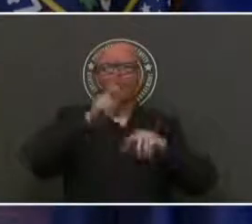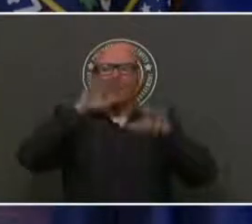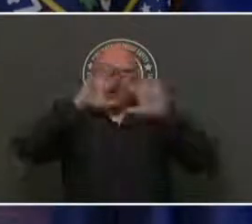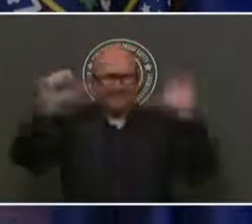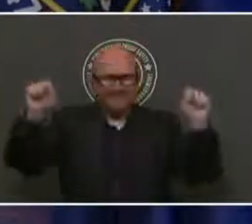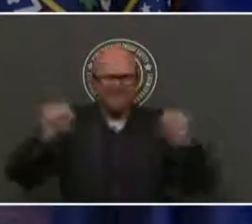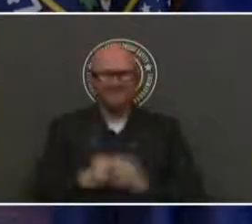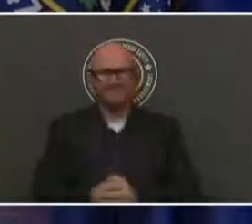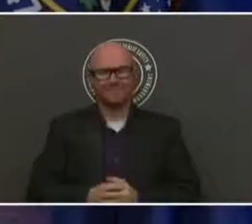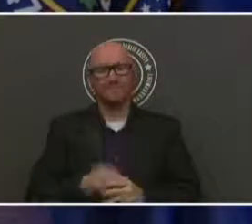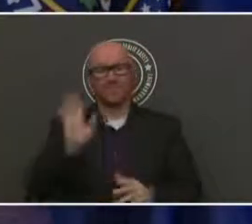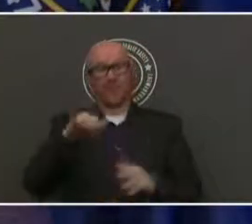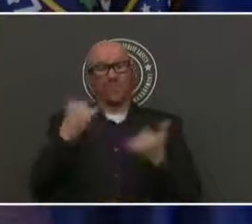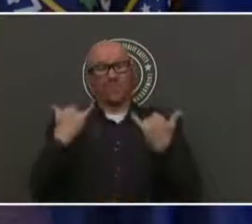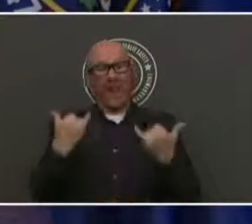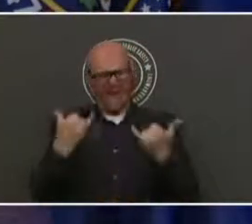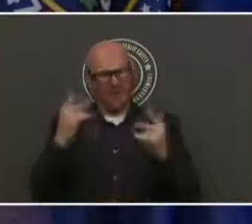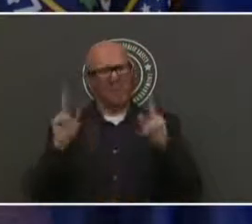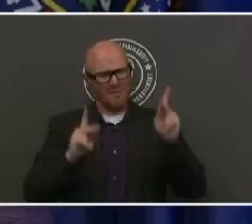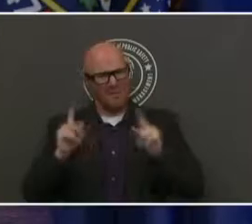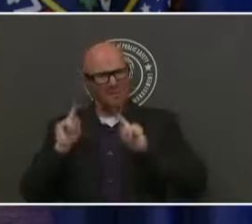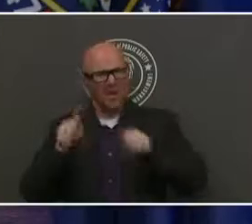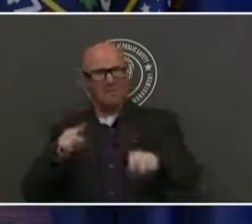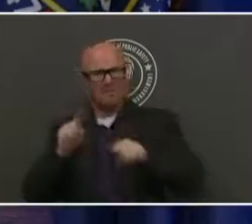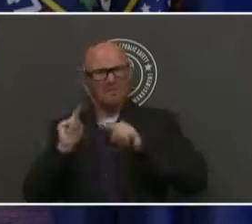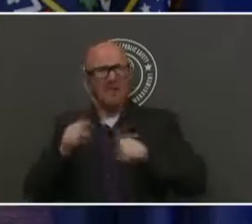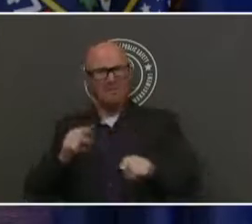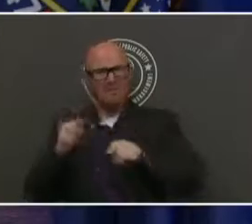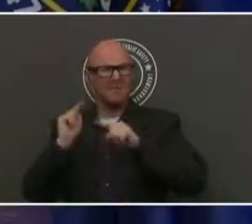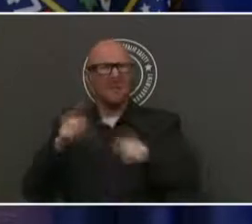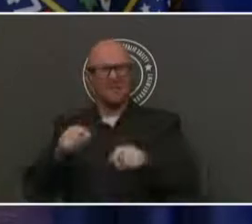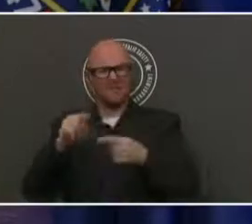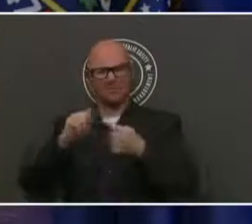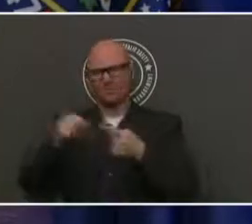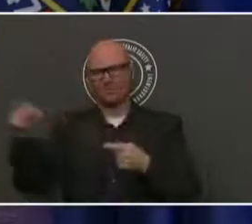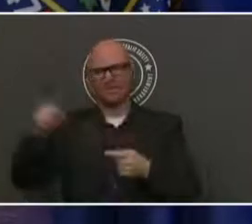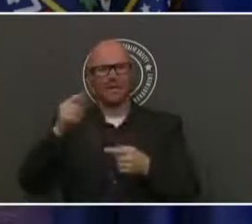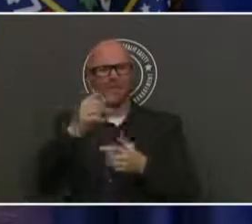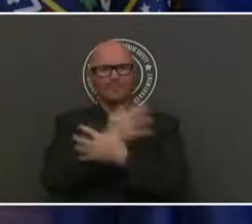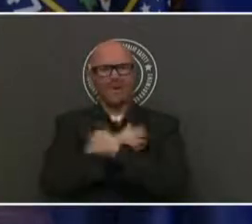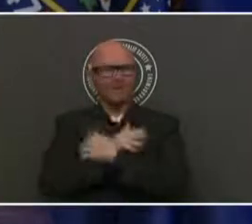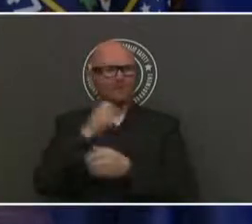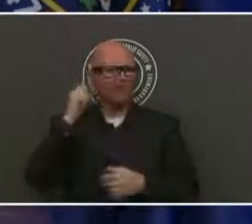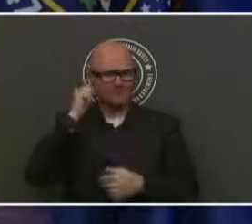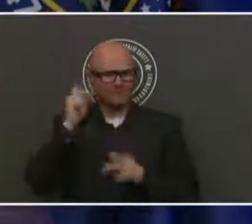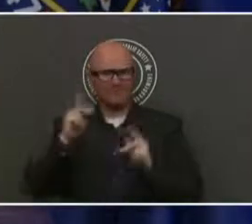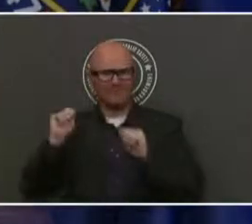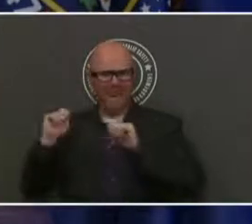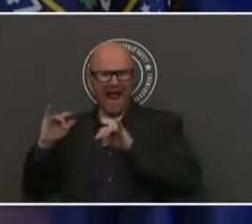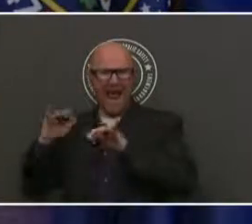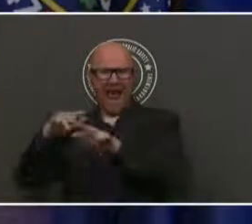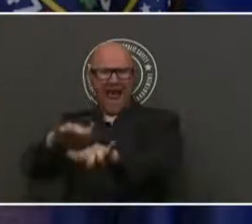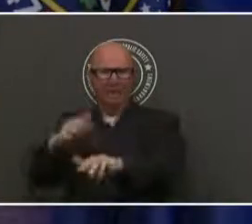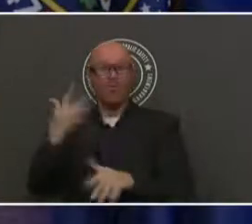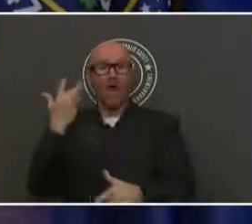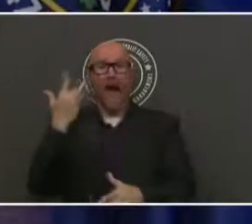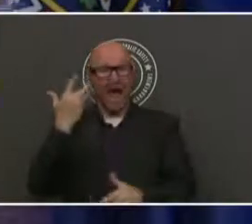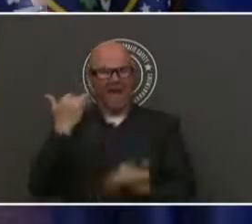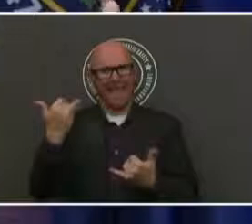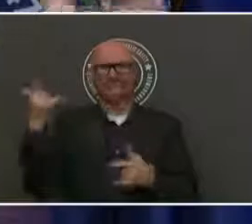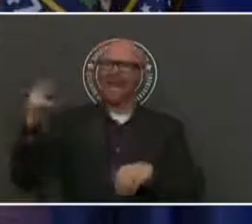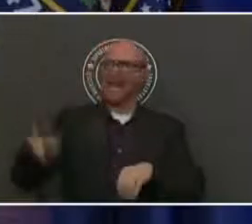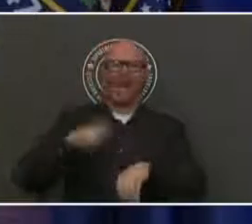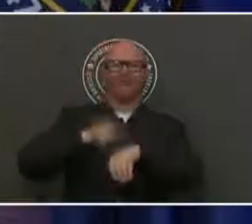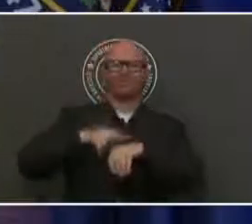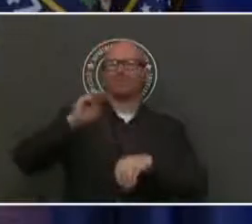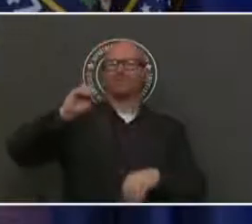reason they have all of these people coming here and destroying the Antiquities is because it was made a national monument, and now it's on a